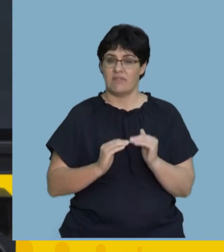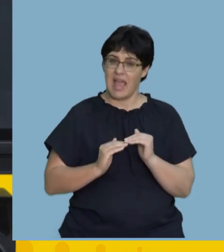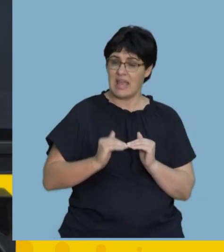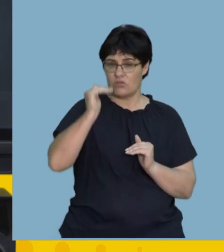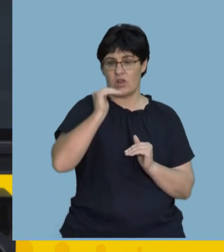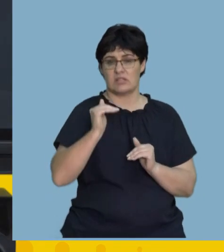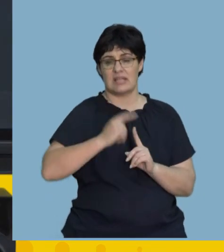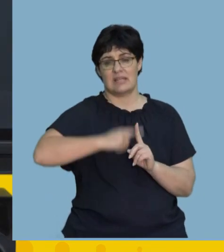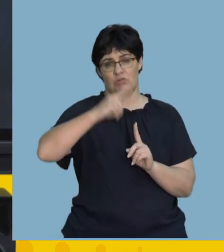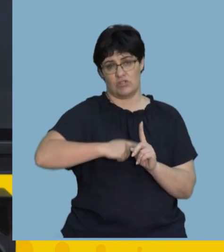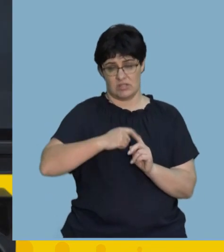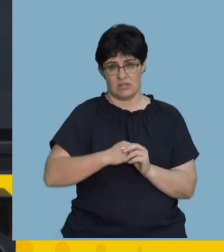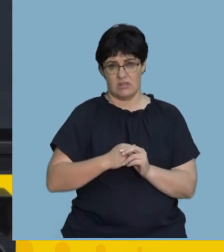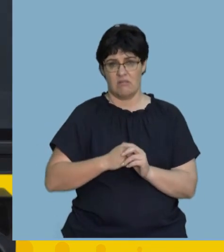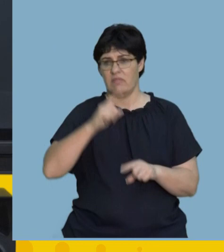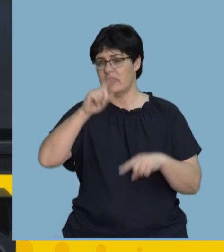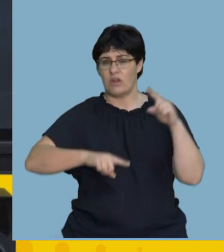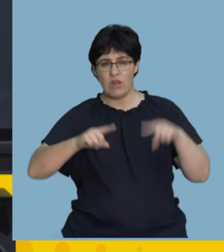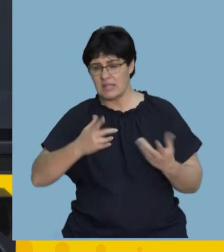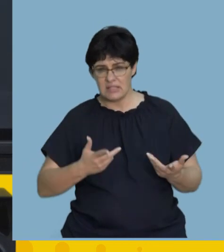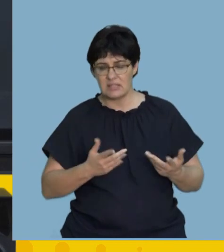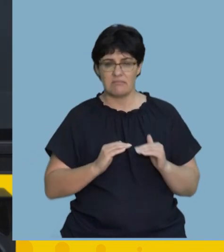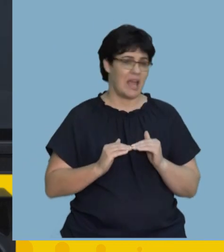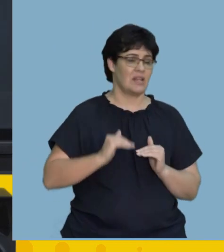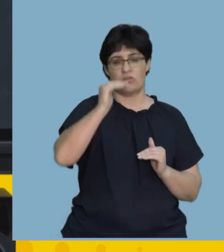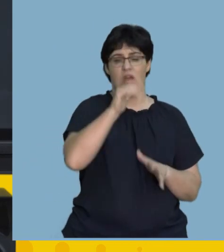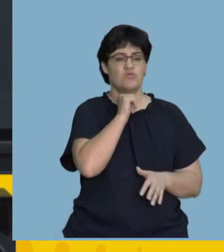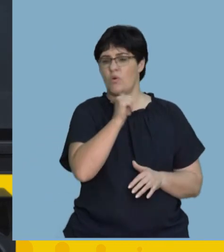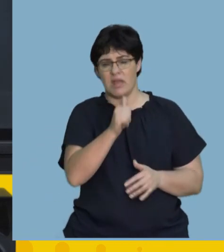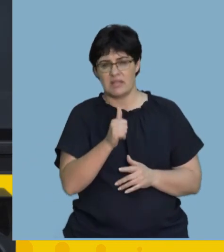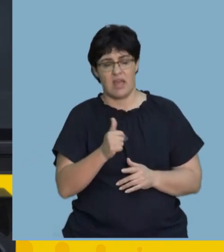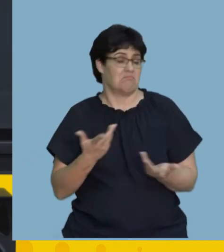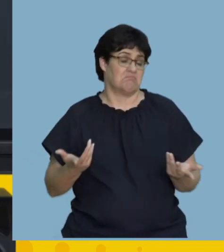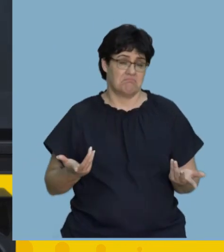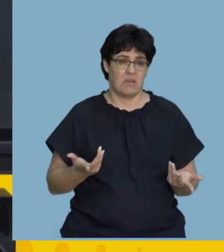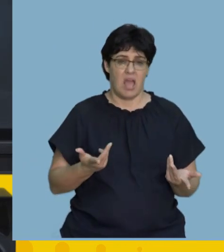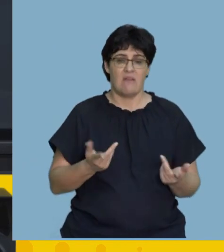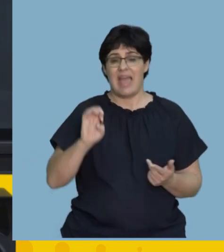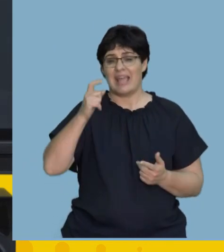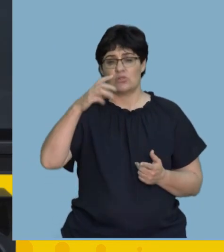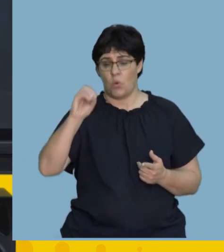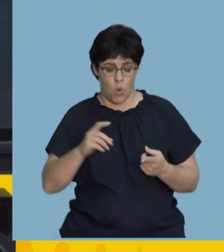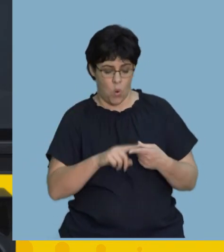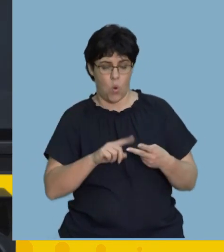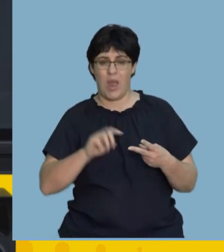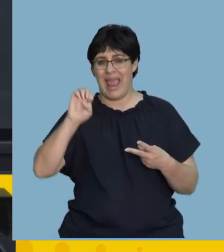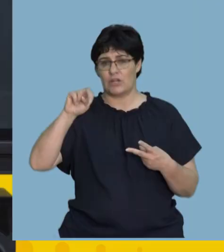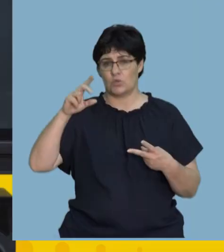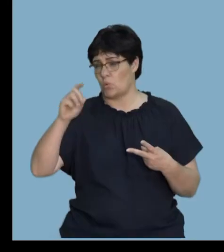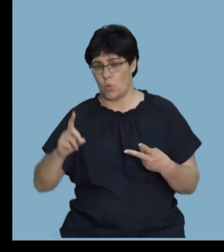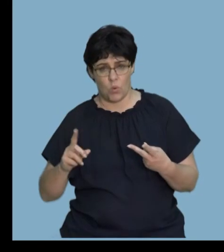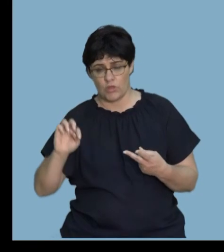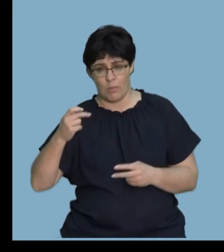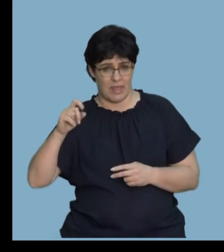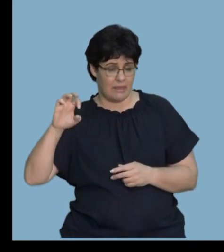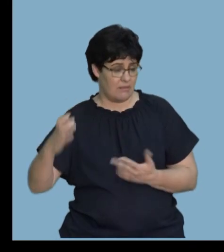temperature of any reaction, the rate of reaction increases, irrespective of the fact that it's an exothermic or endothermic reaction.